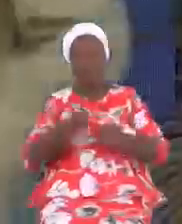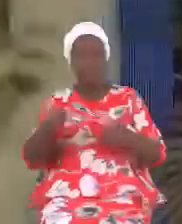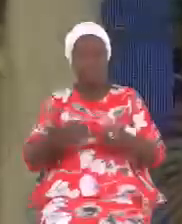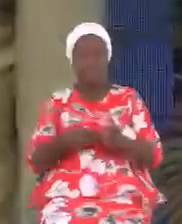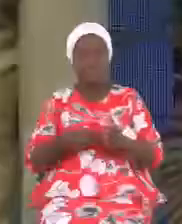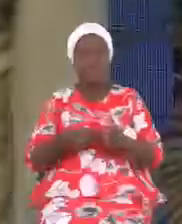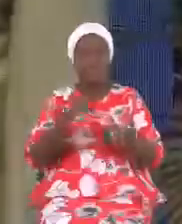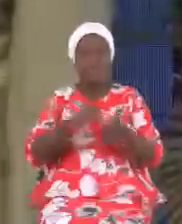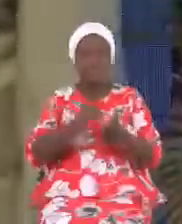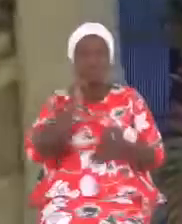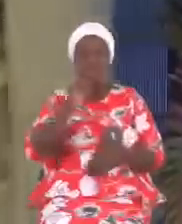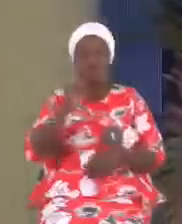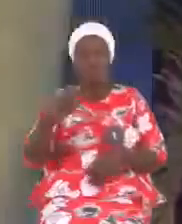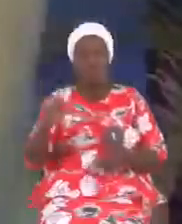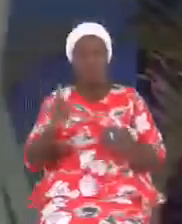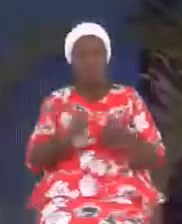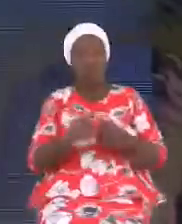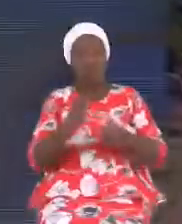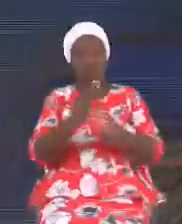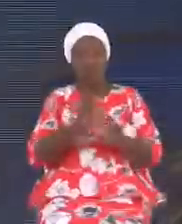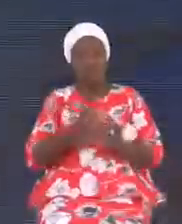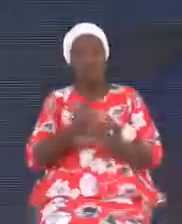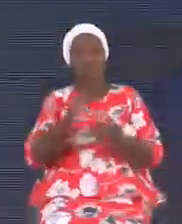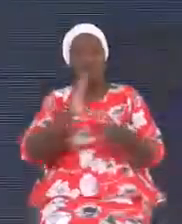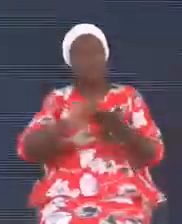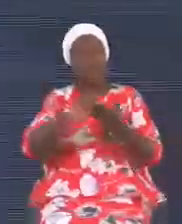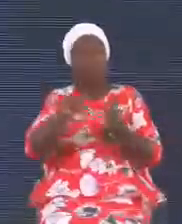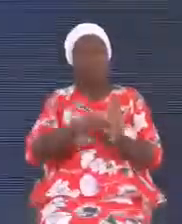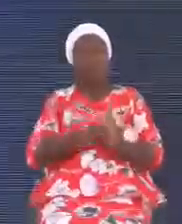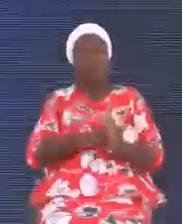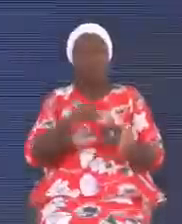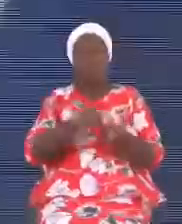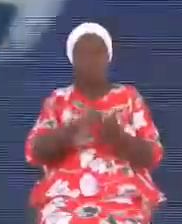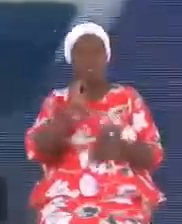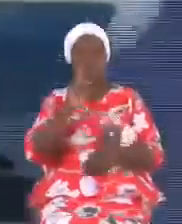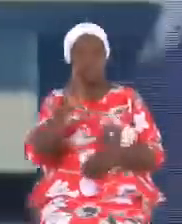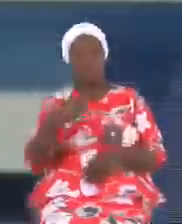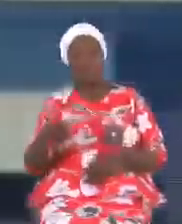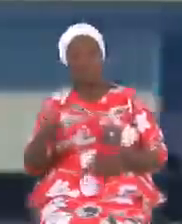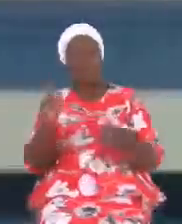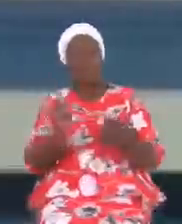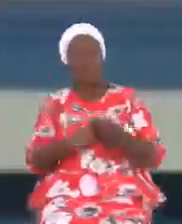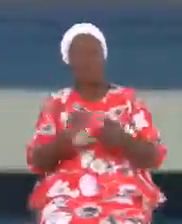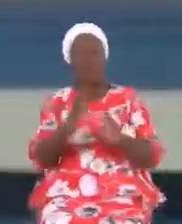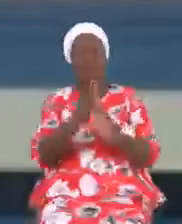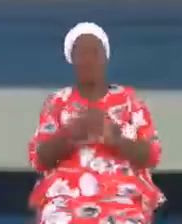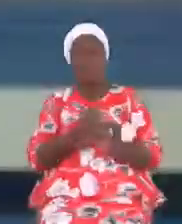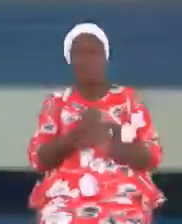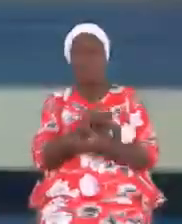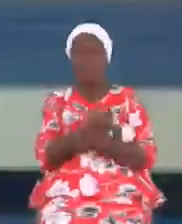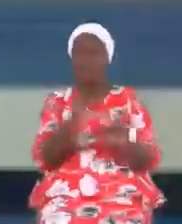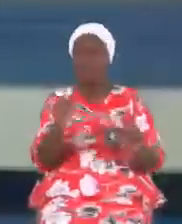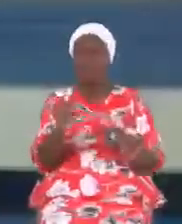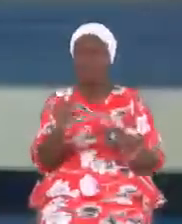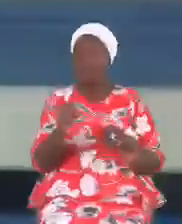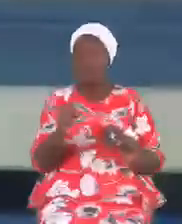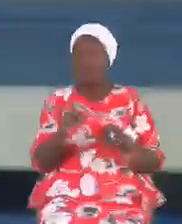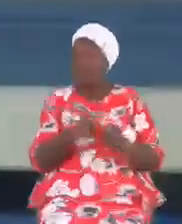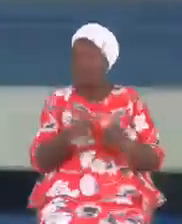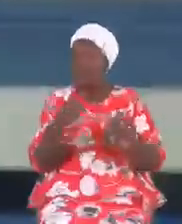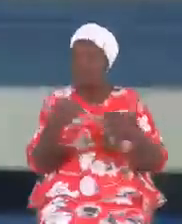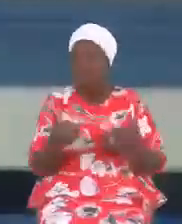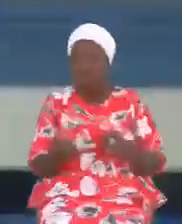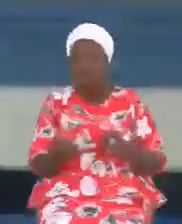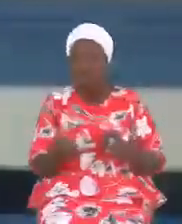thing to receive forgiveness. It's one thing to receive salvation. But now